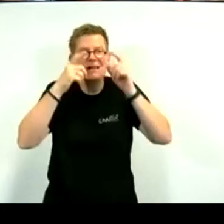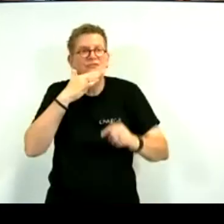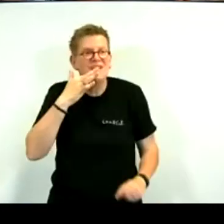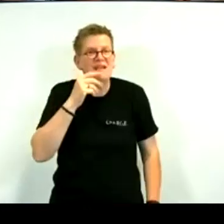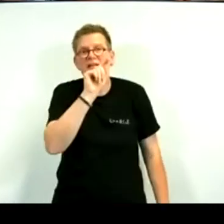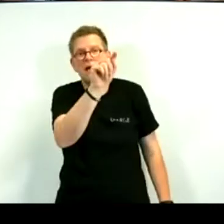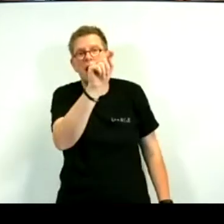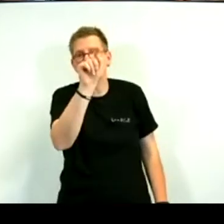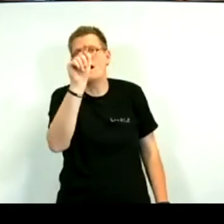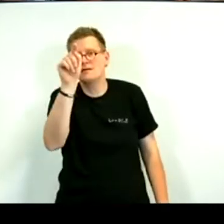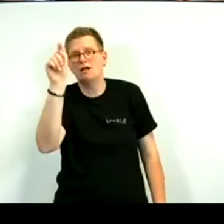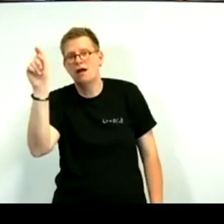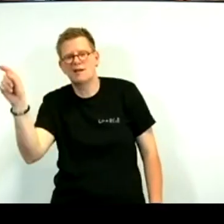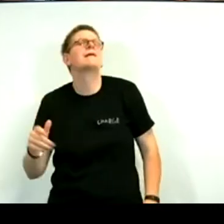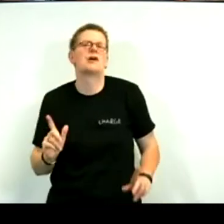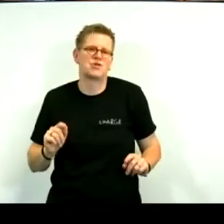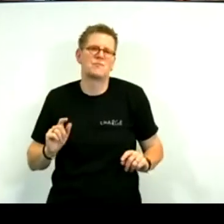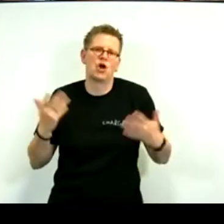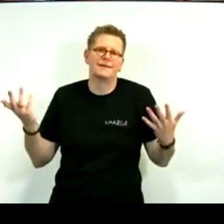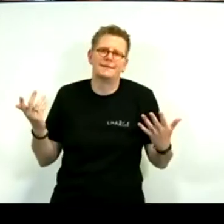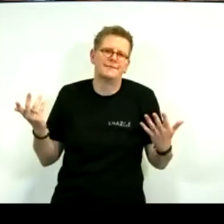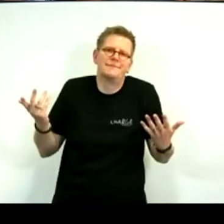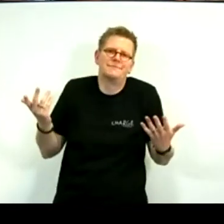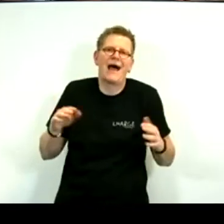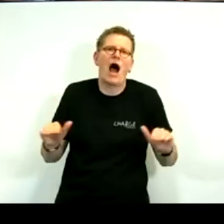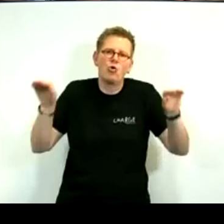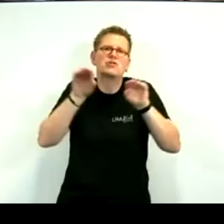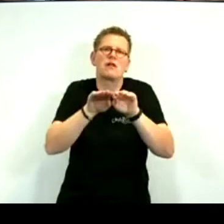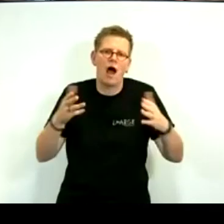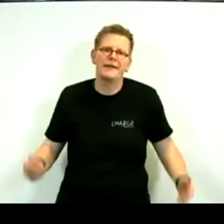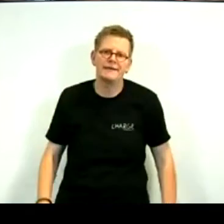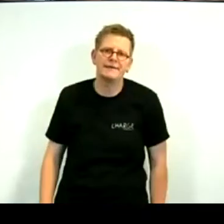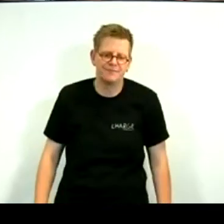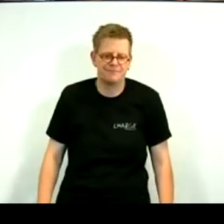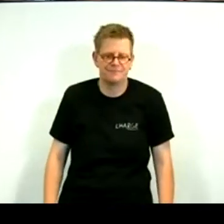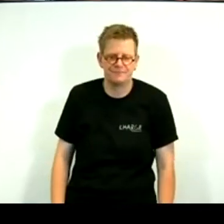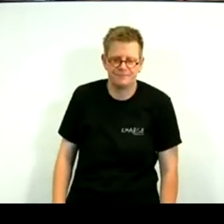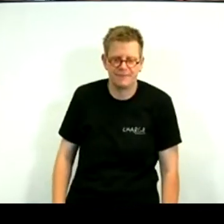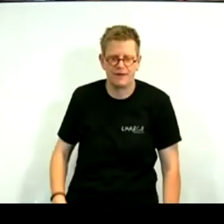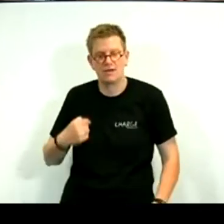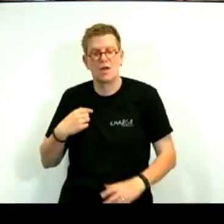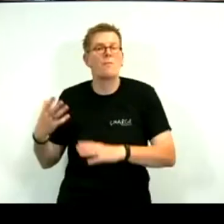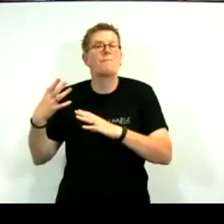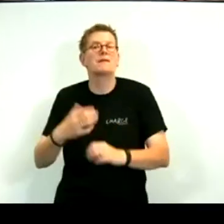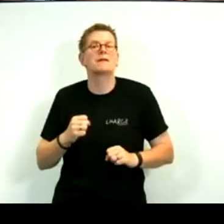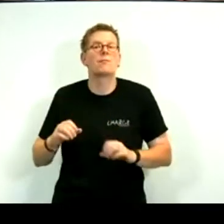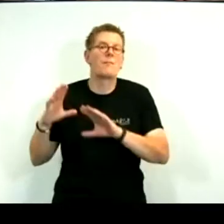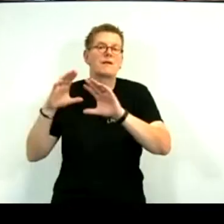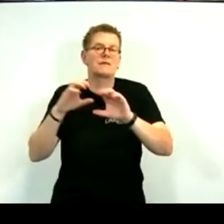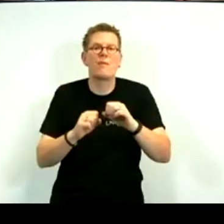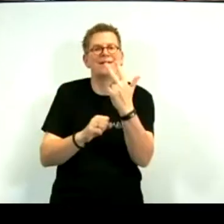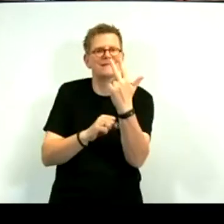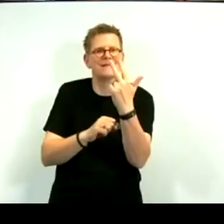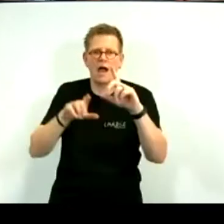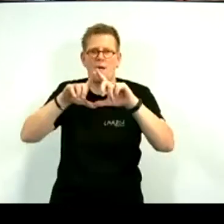And if we look at the next 3 photographs, This is supposed to be normal